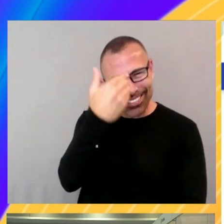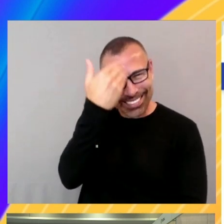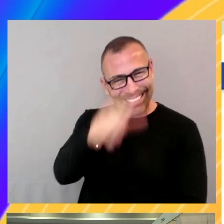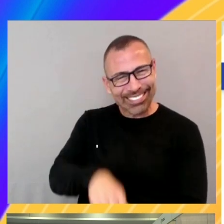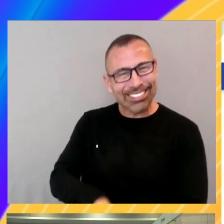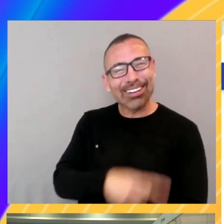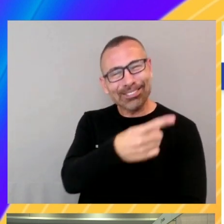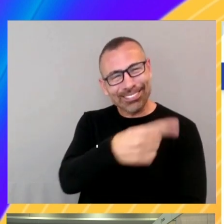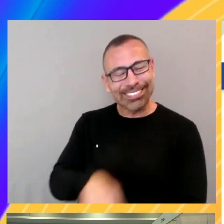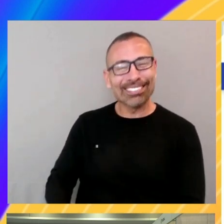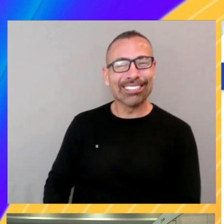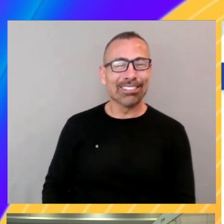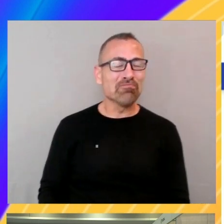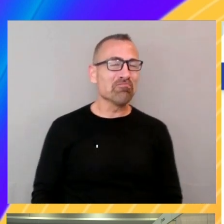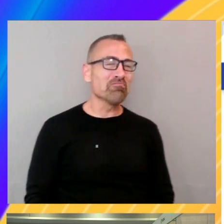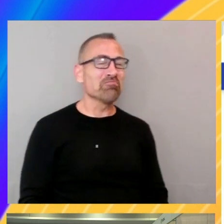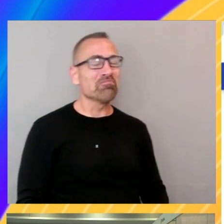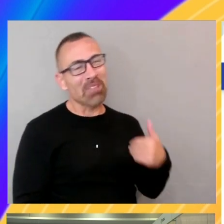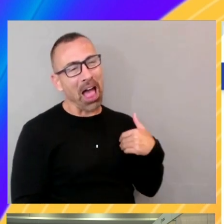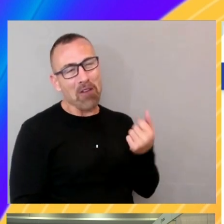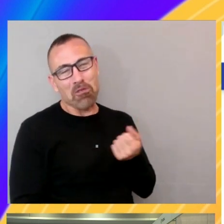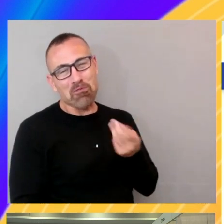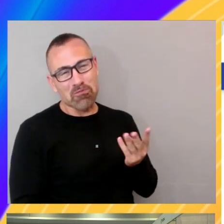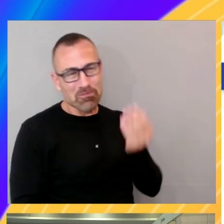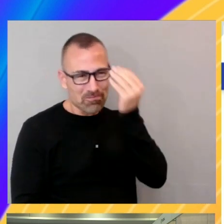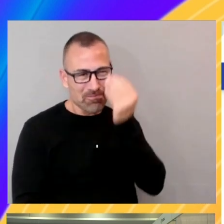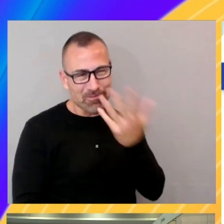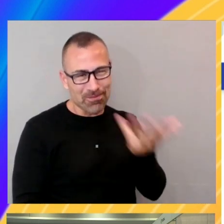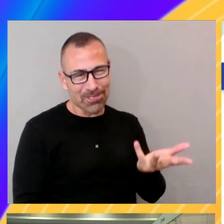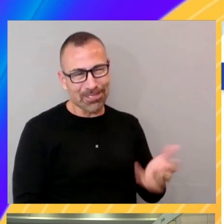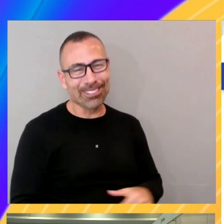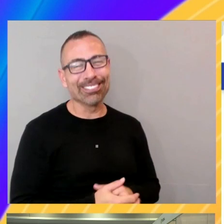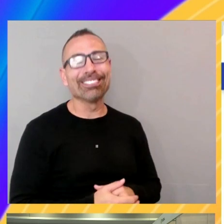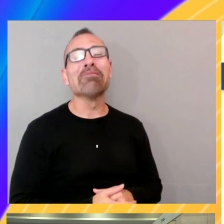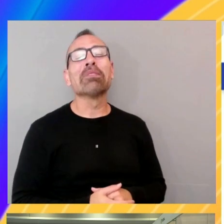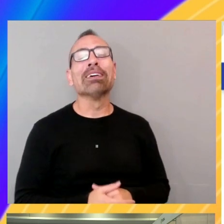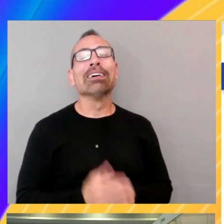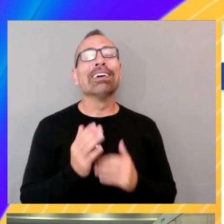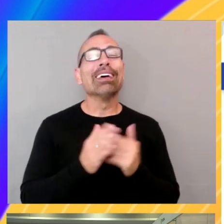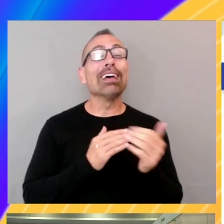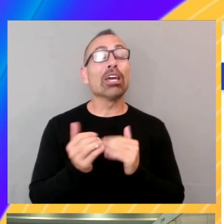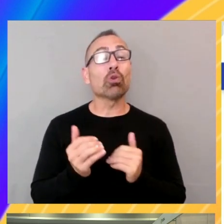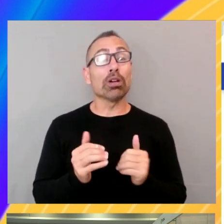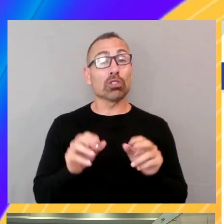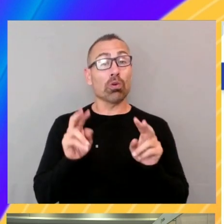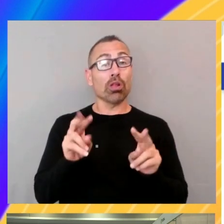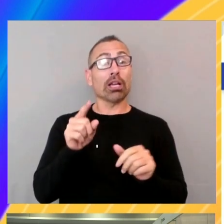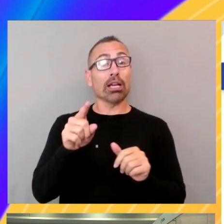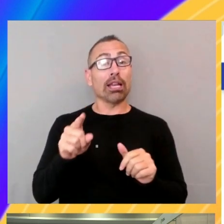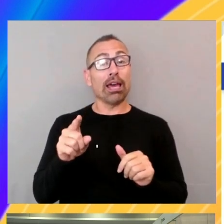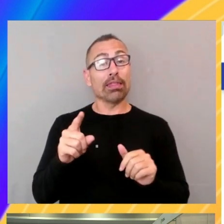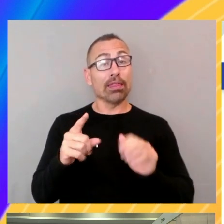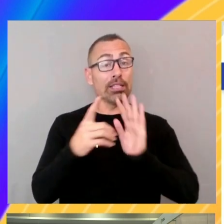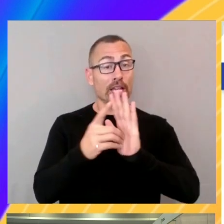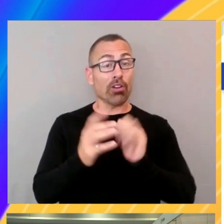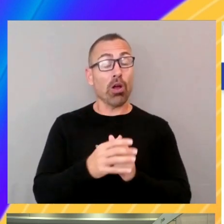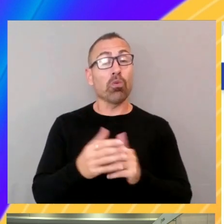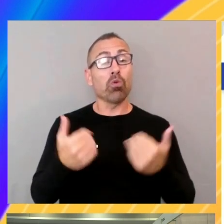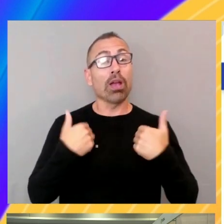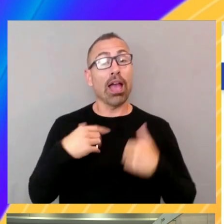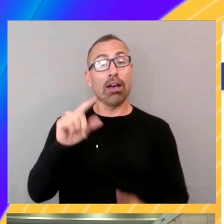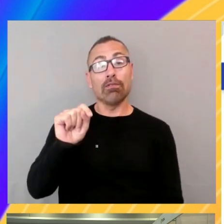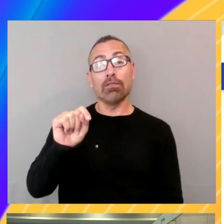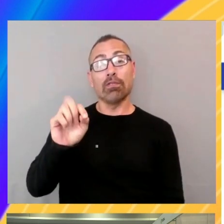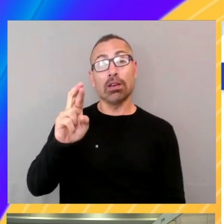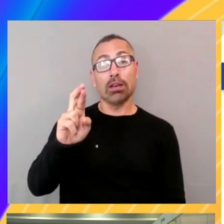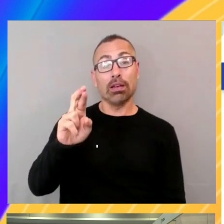But yeah, so what we're looking at is a little diagram, right? So we have the Terraform modules that we pull down from